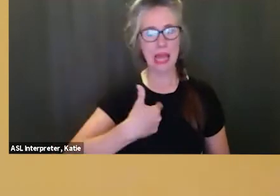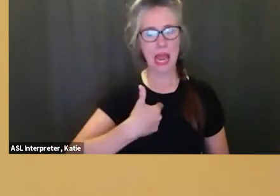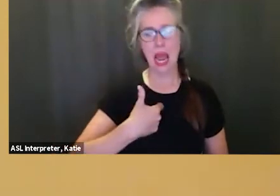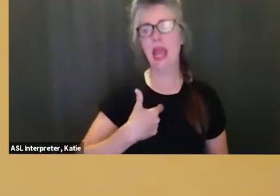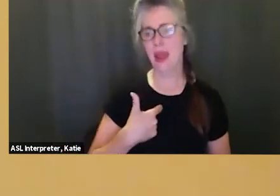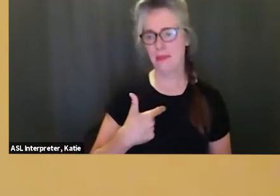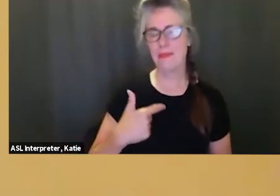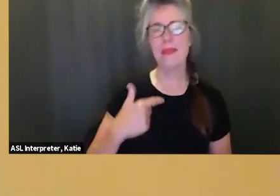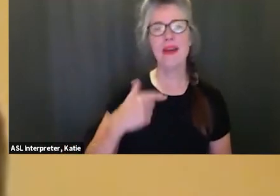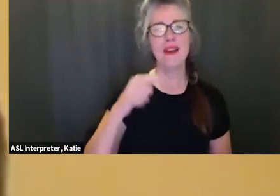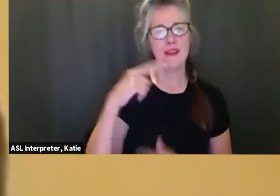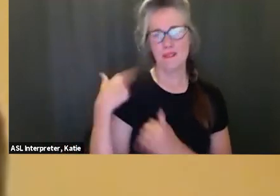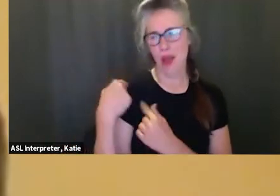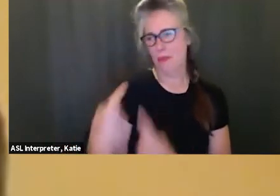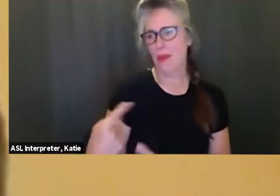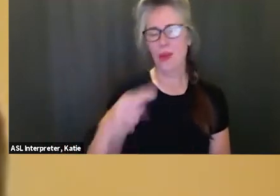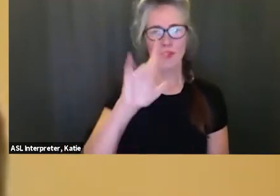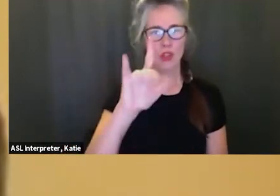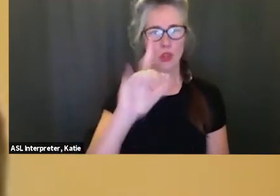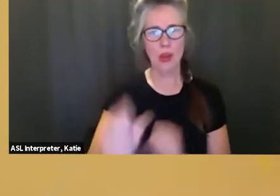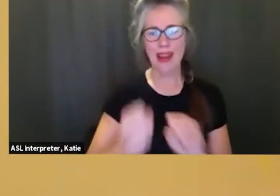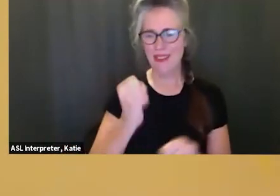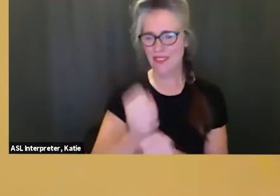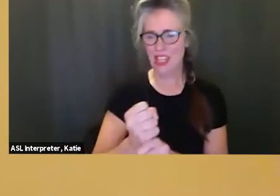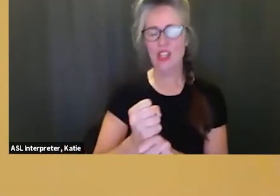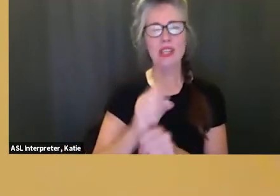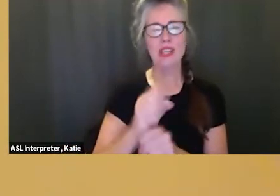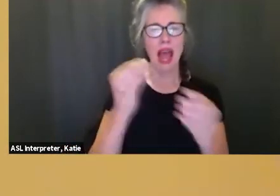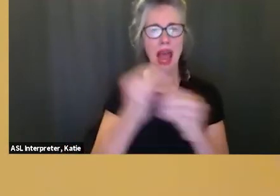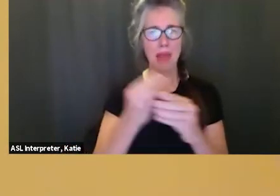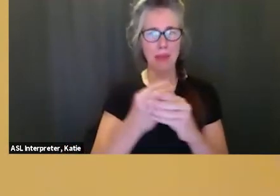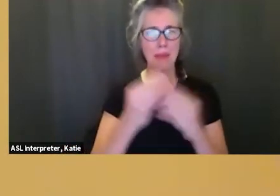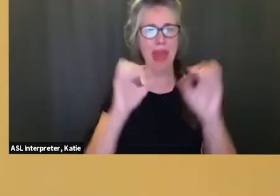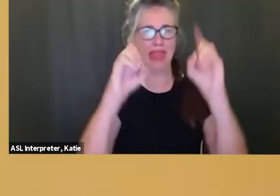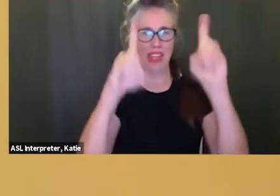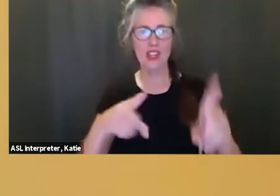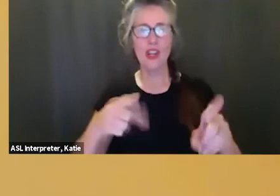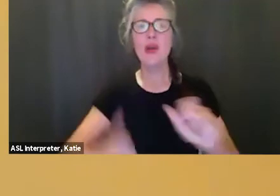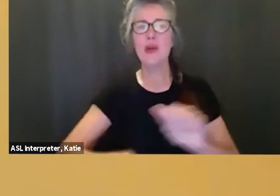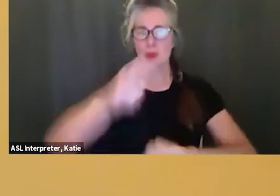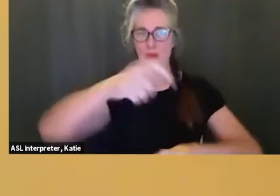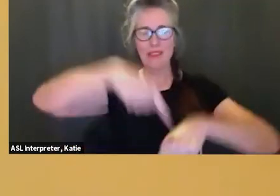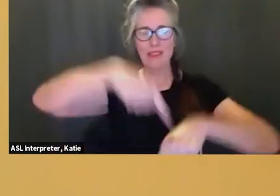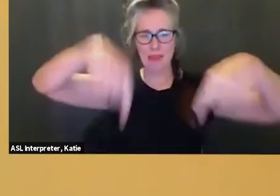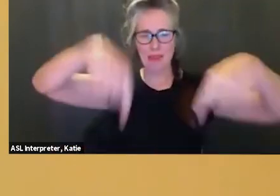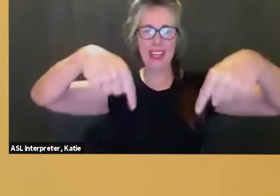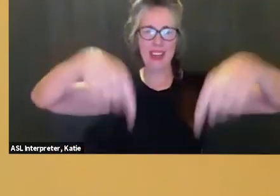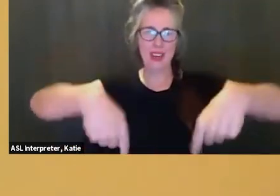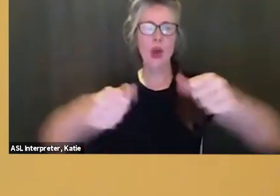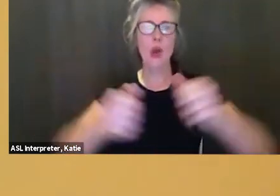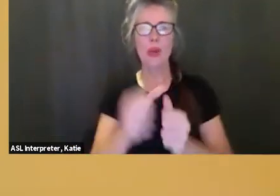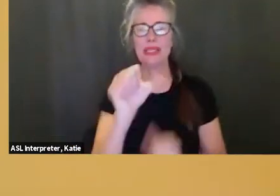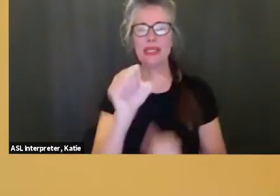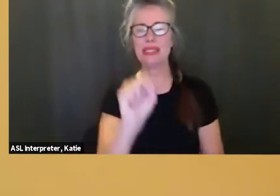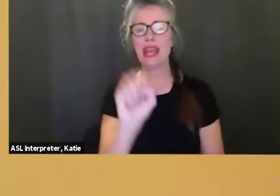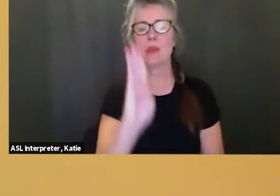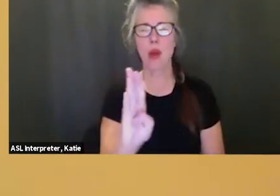math educator with most of my experience right here in Santa Barbara Unified. Next